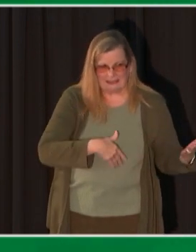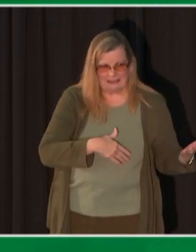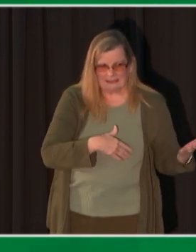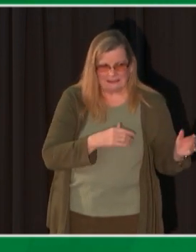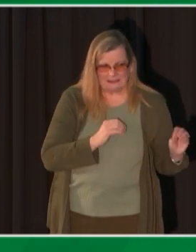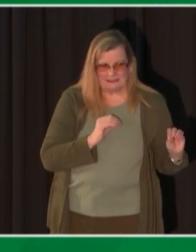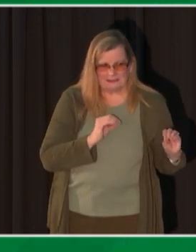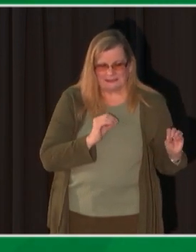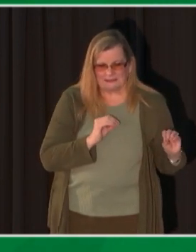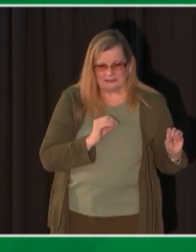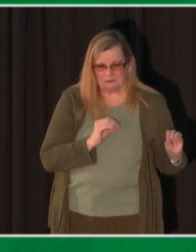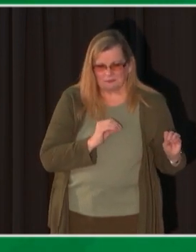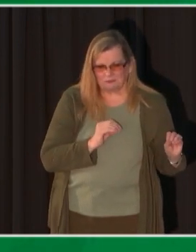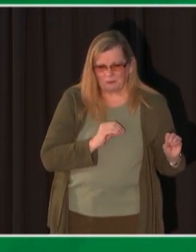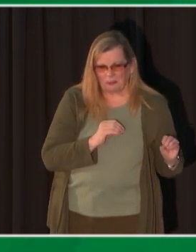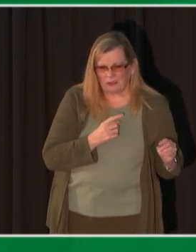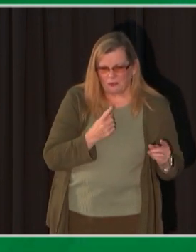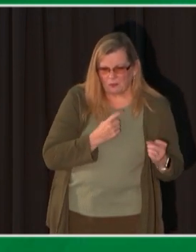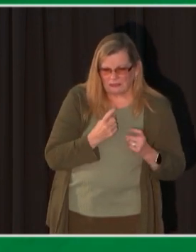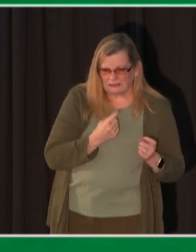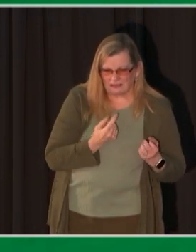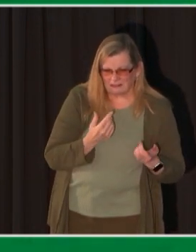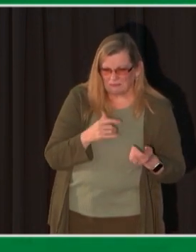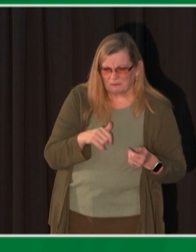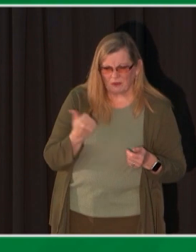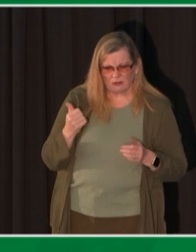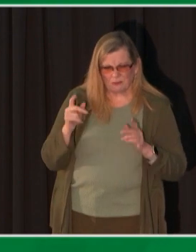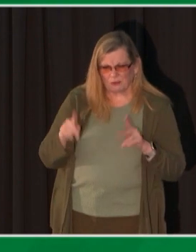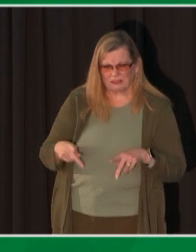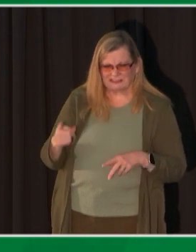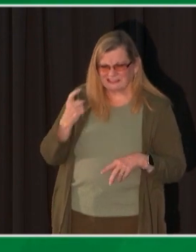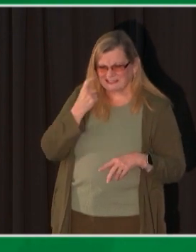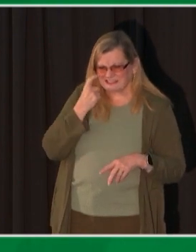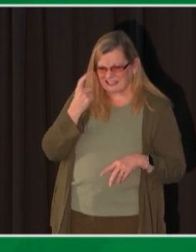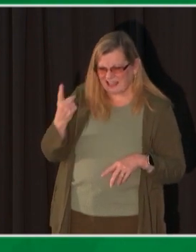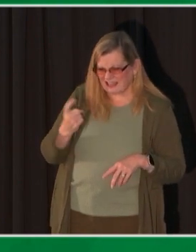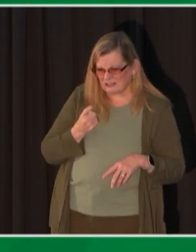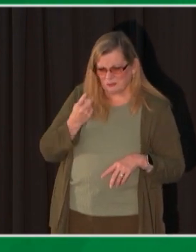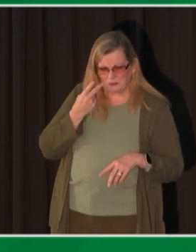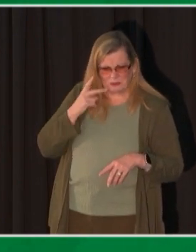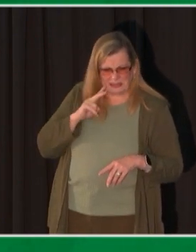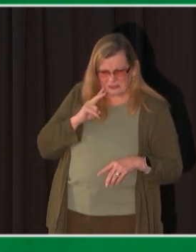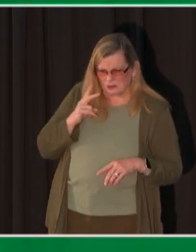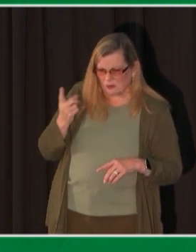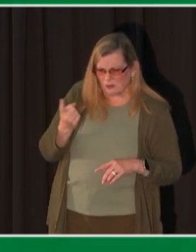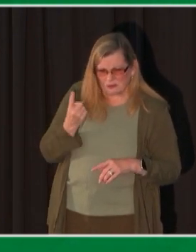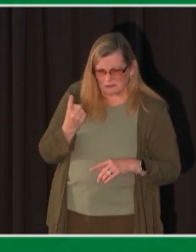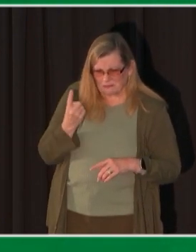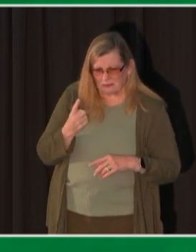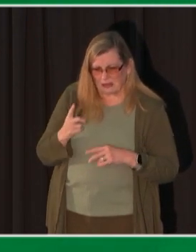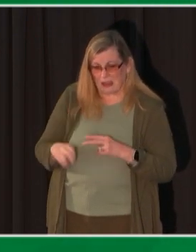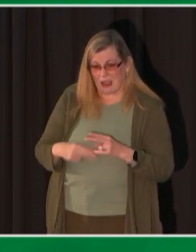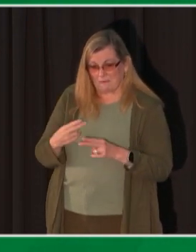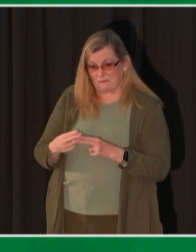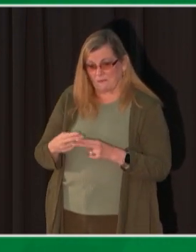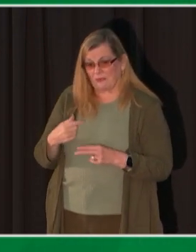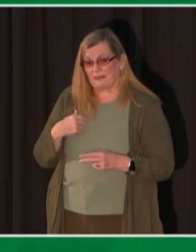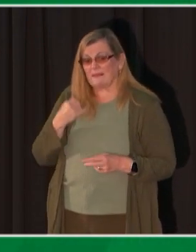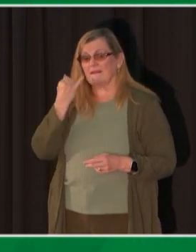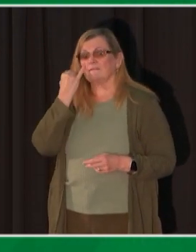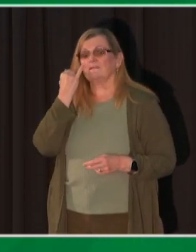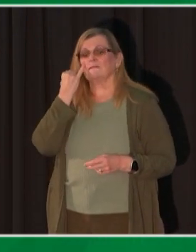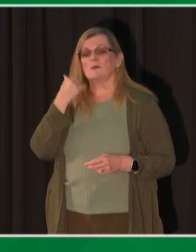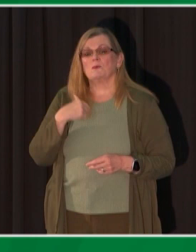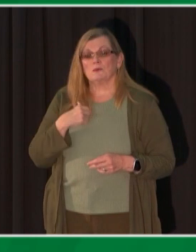There was a question asked either yesterday or the day before about if we would be able to do budget engagement